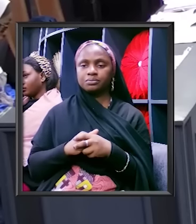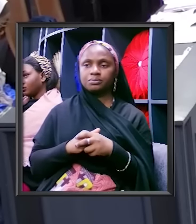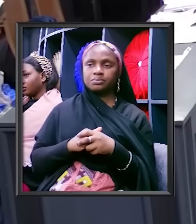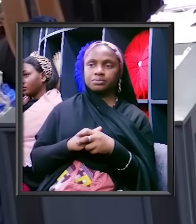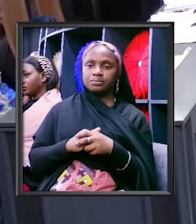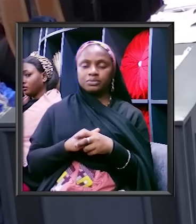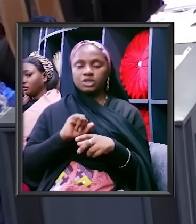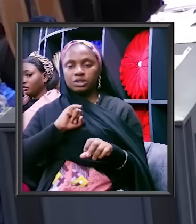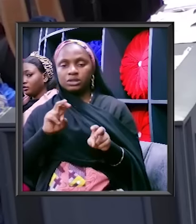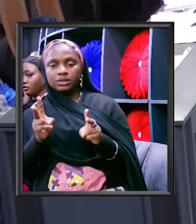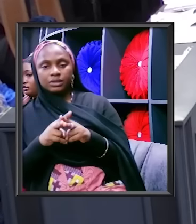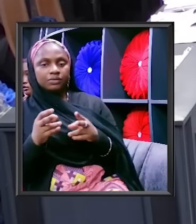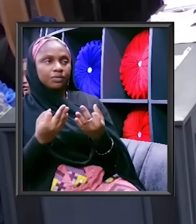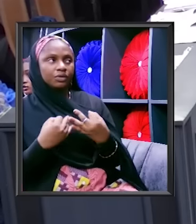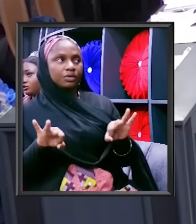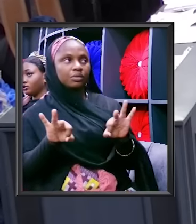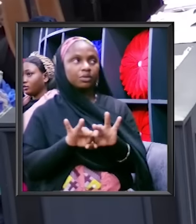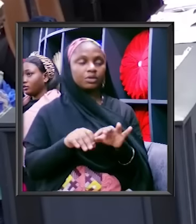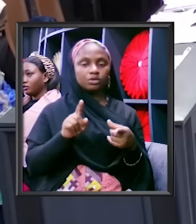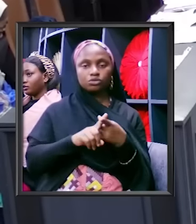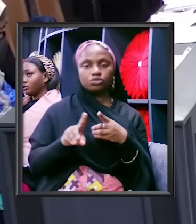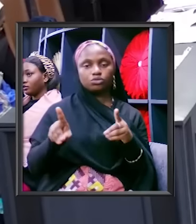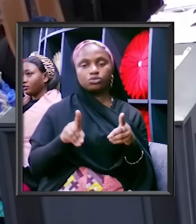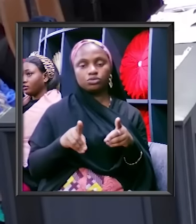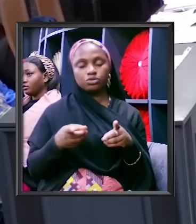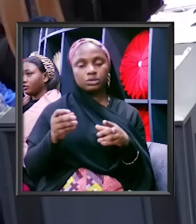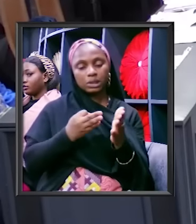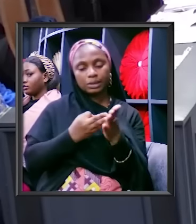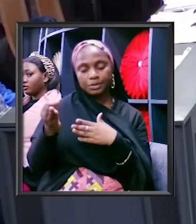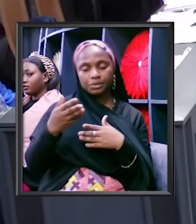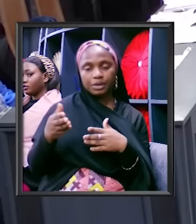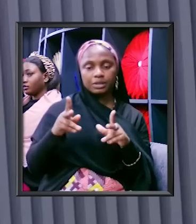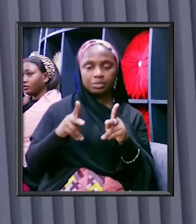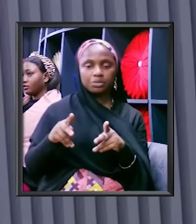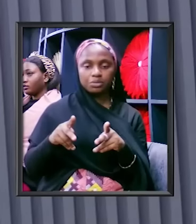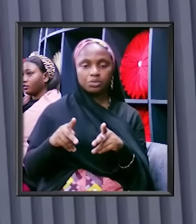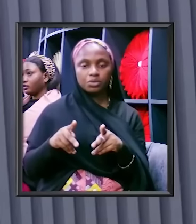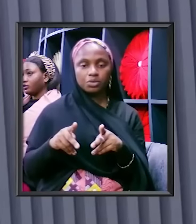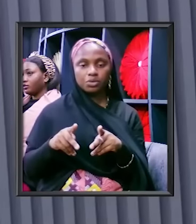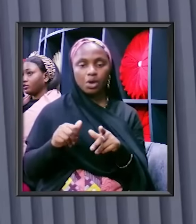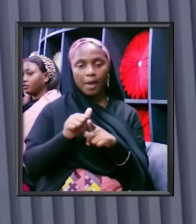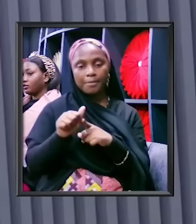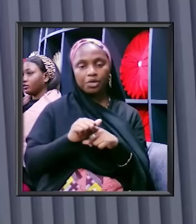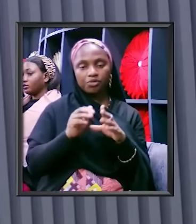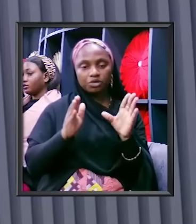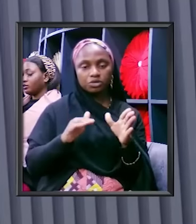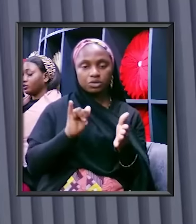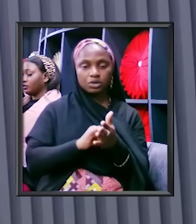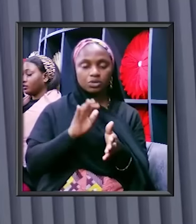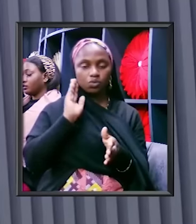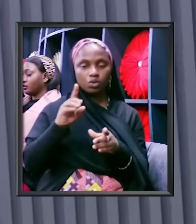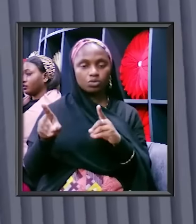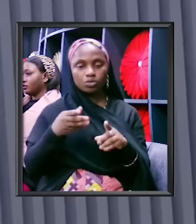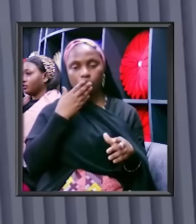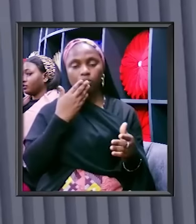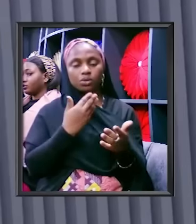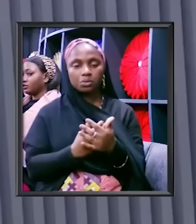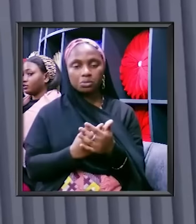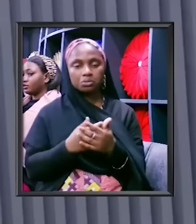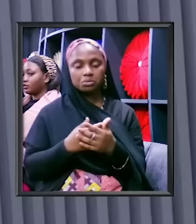illustrate. Say they important. Make we engage the right people, professionals, we go do better work. And as then they do them, the reward